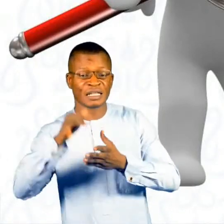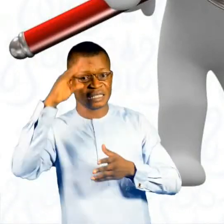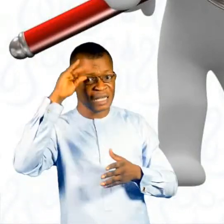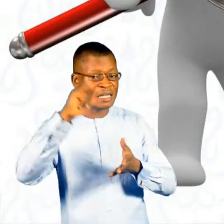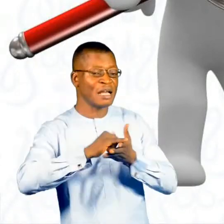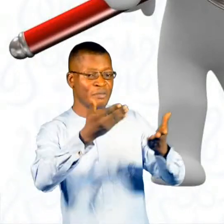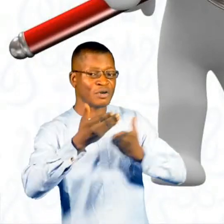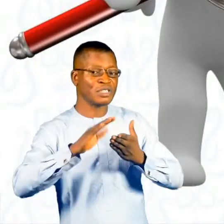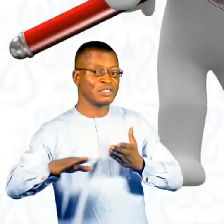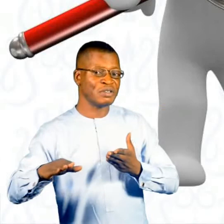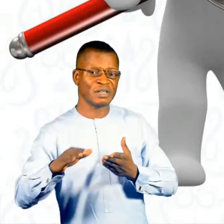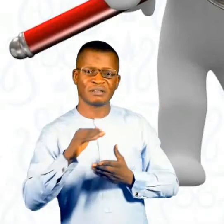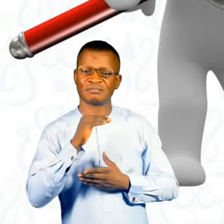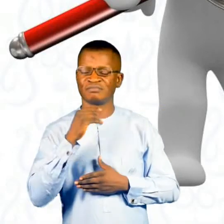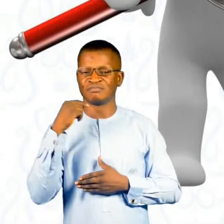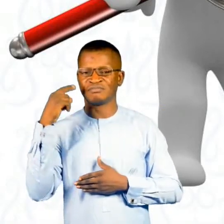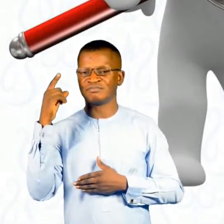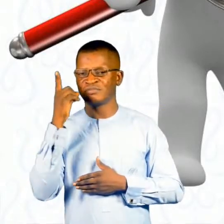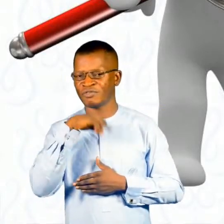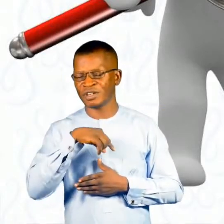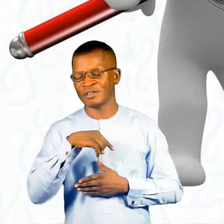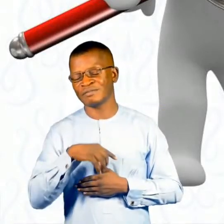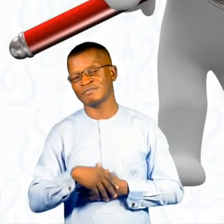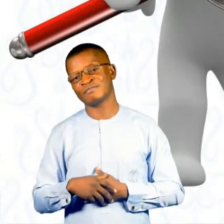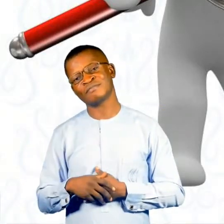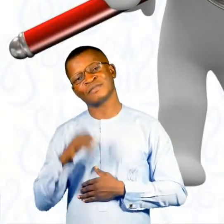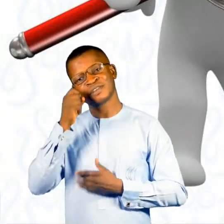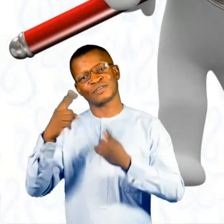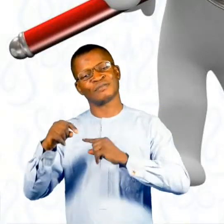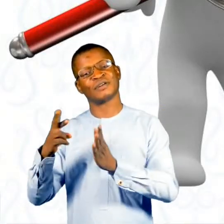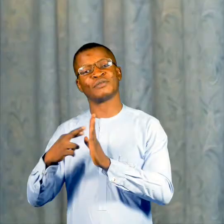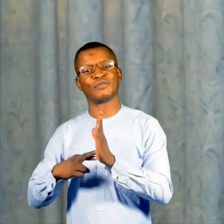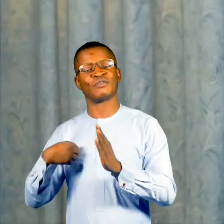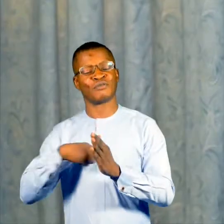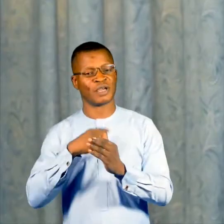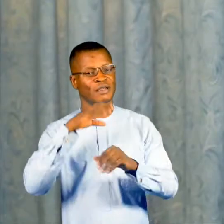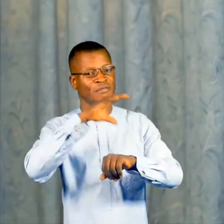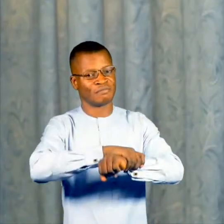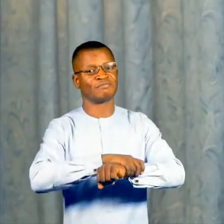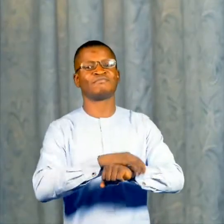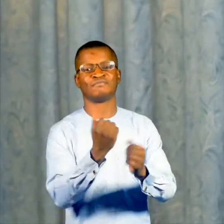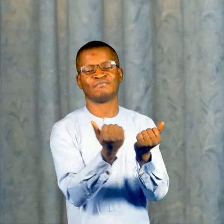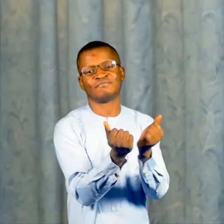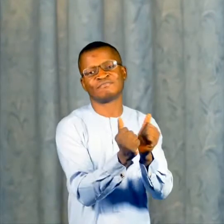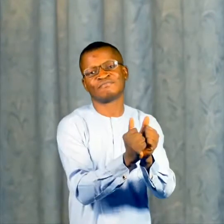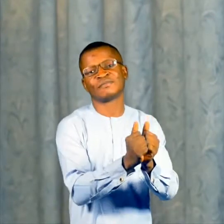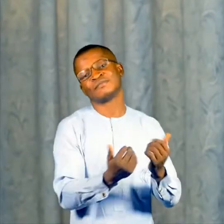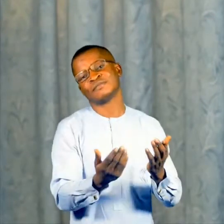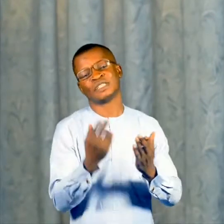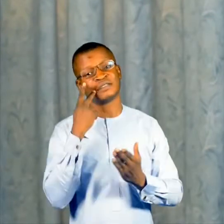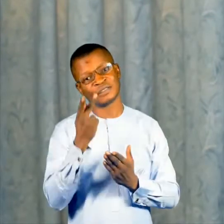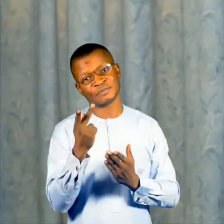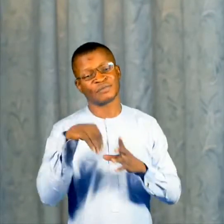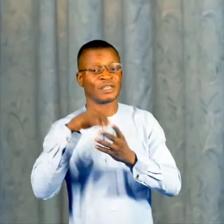discovered that guy who brought these children were not genuine. She came and reported. We had to arrest him. In the course